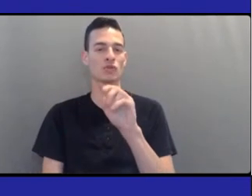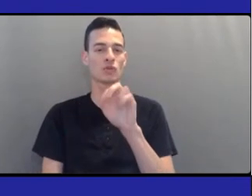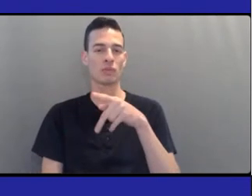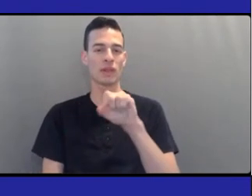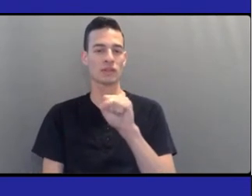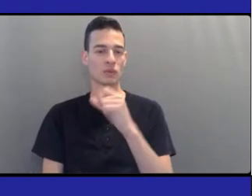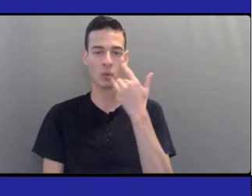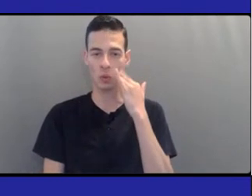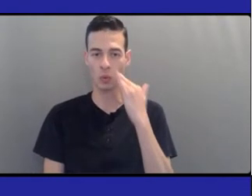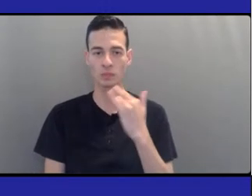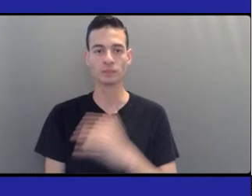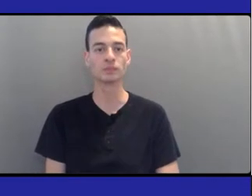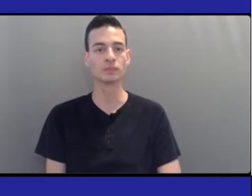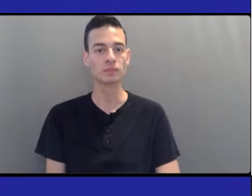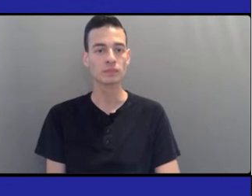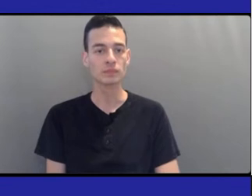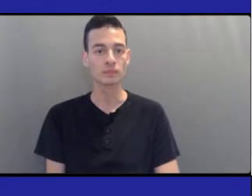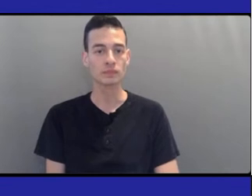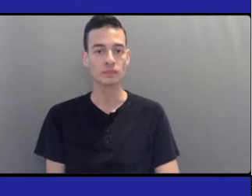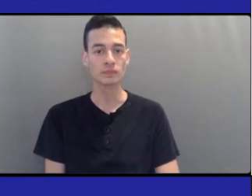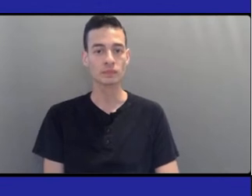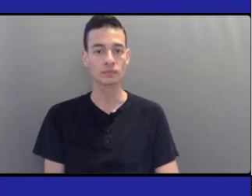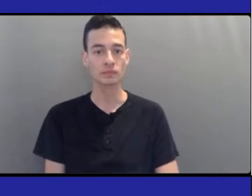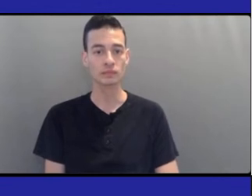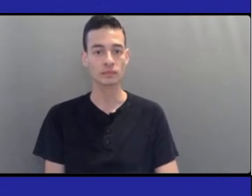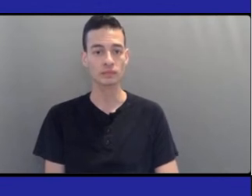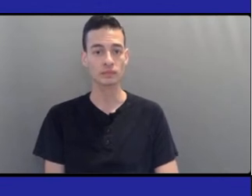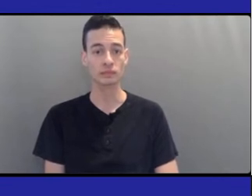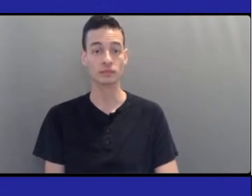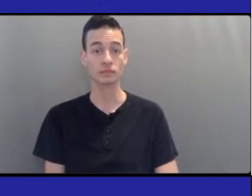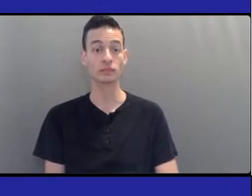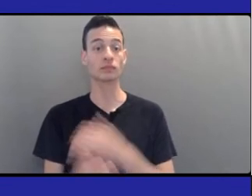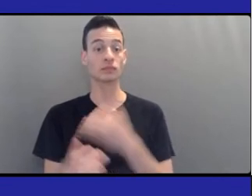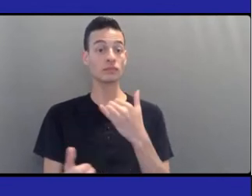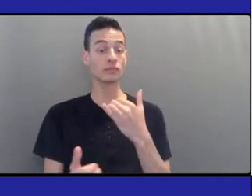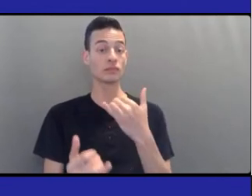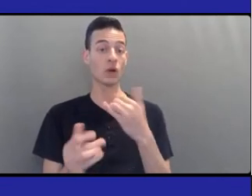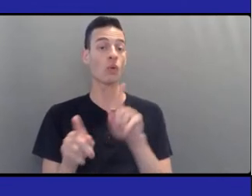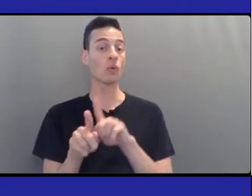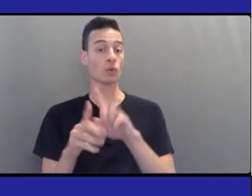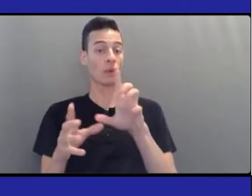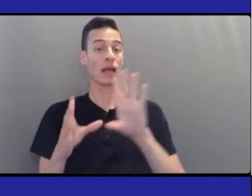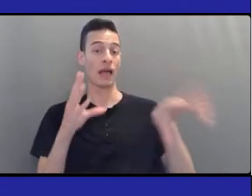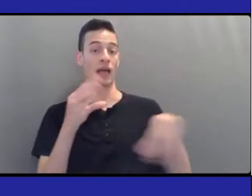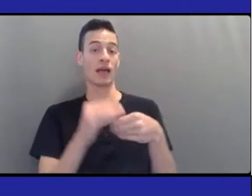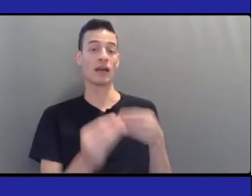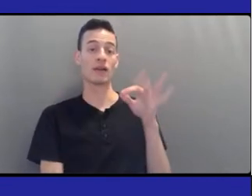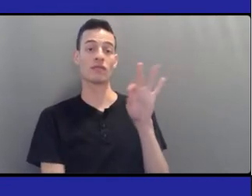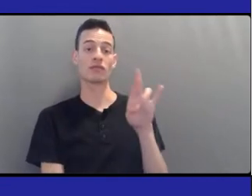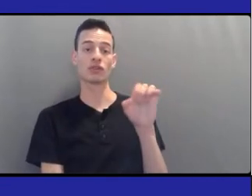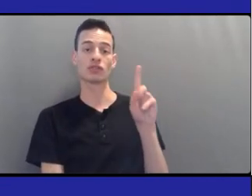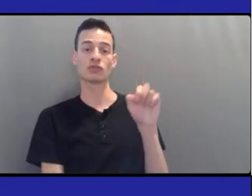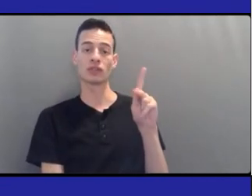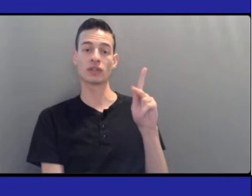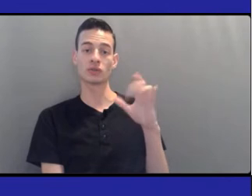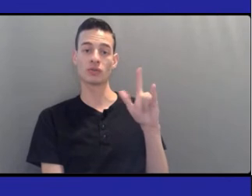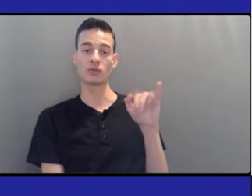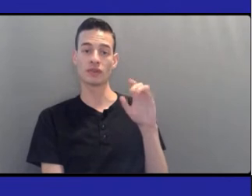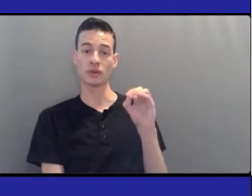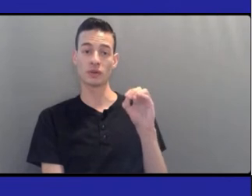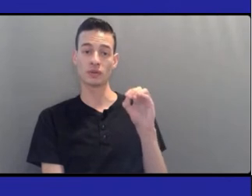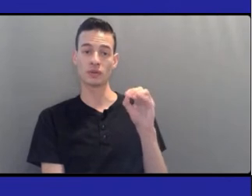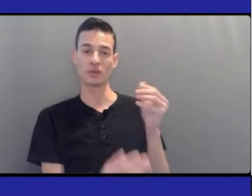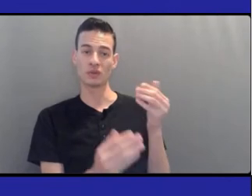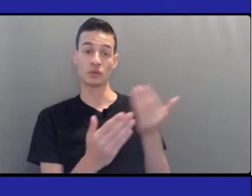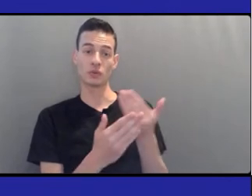Approving Frederick Covino to be a member of the Board of Directors of the subsidiary Public Benefit Corporation to be established to